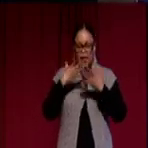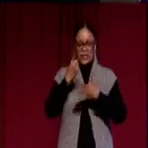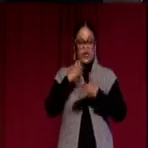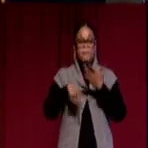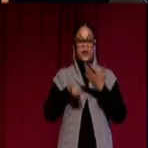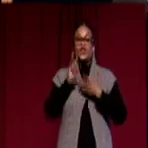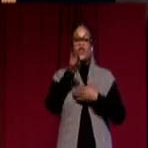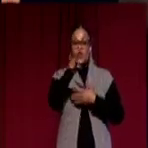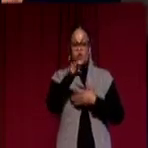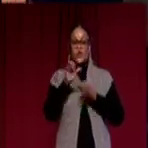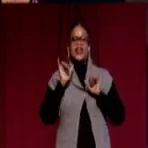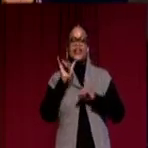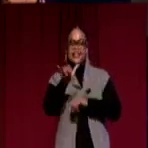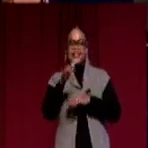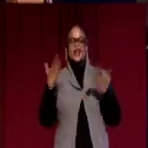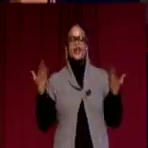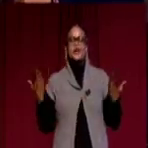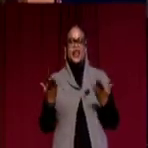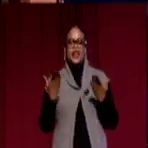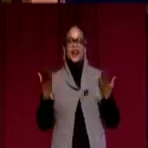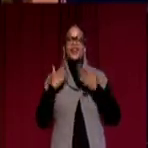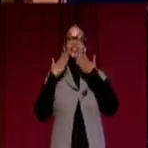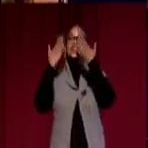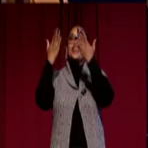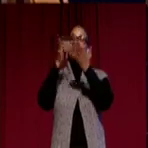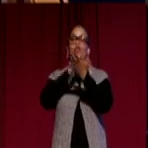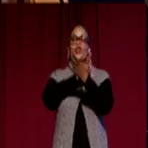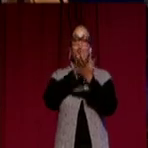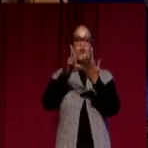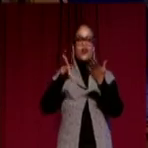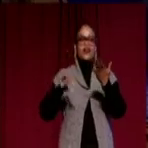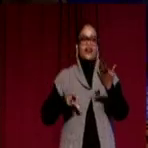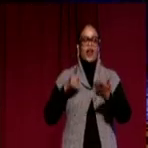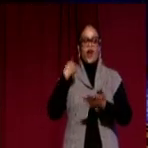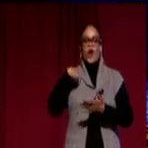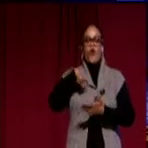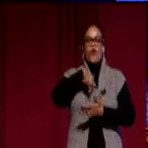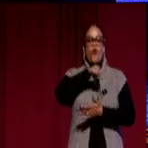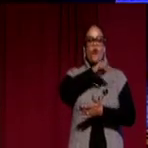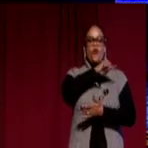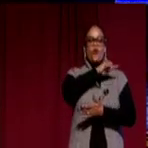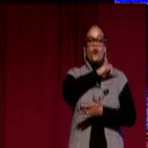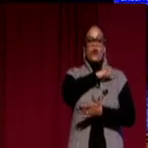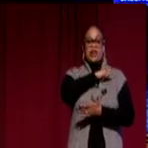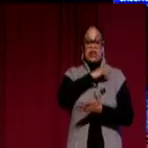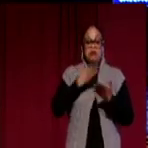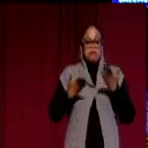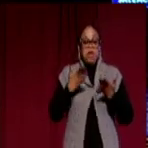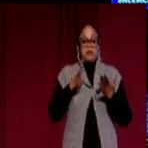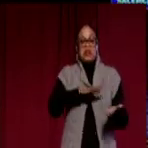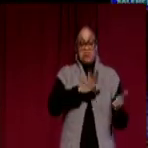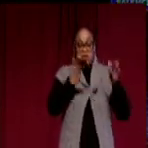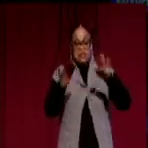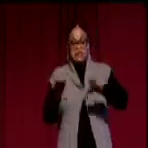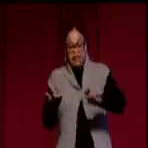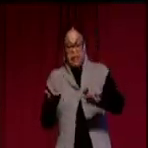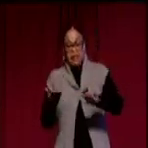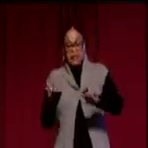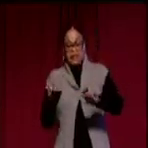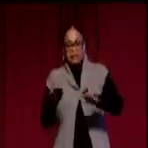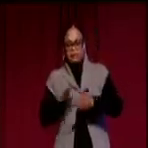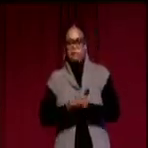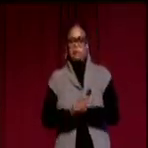You're still here. Thank you, Lord. We all could have been dead and gone, but we're